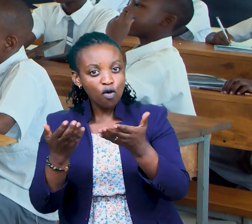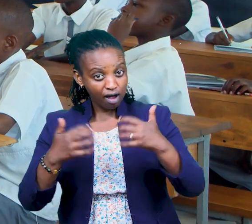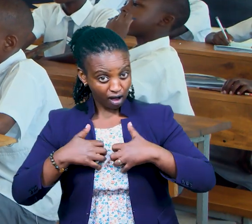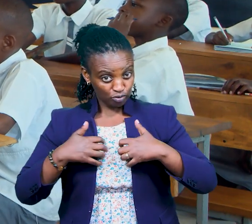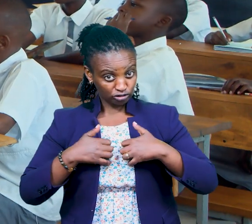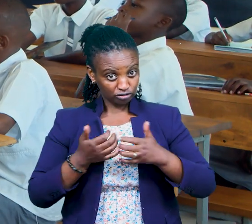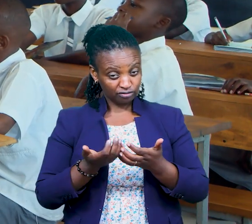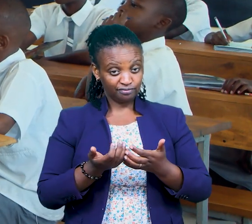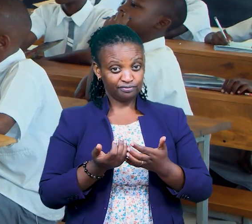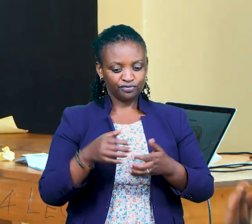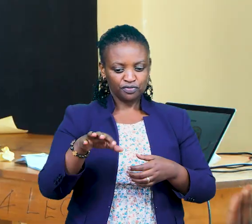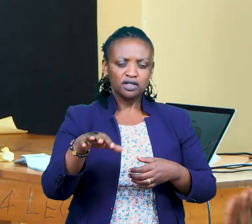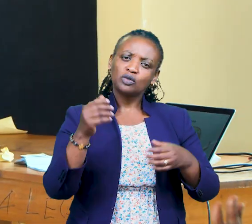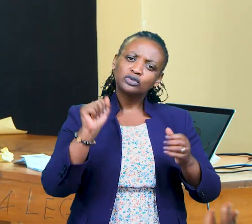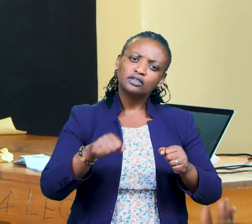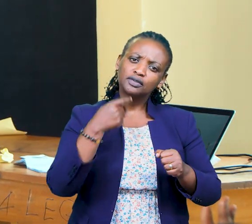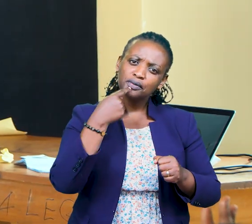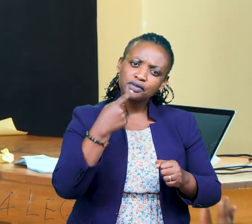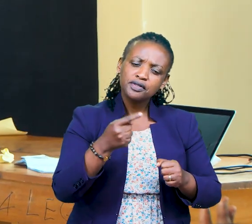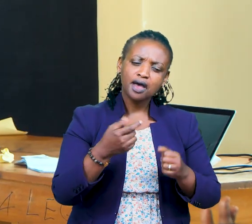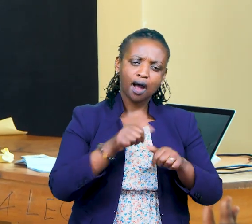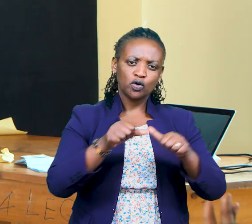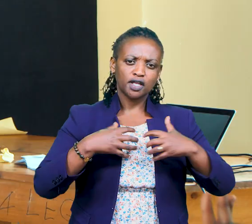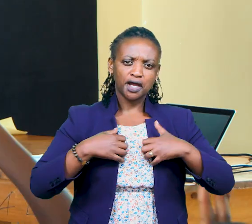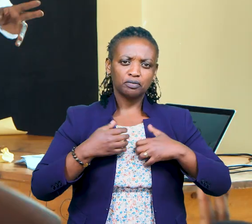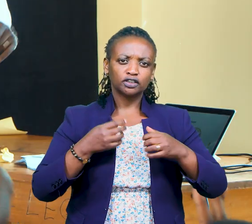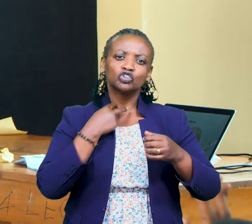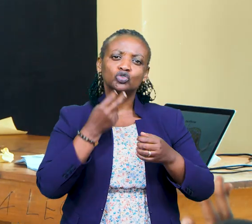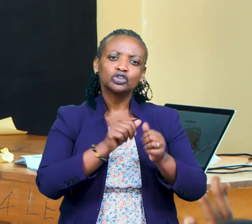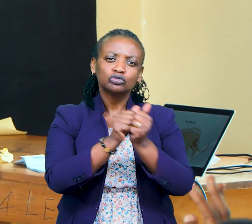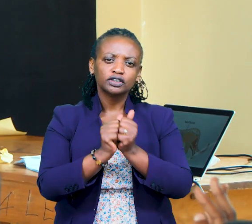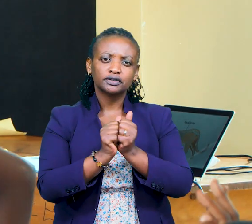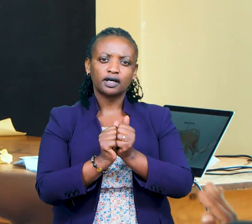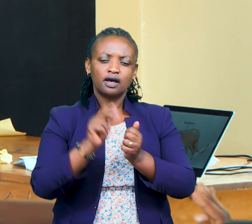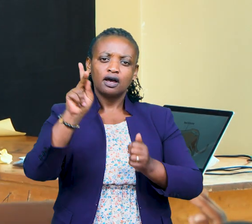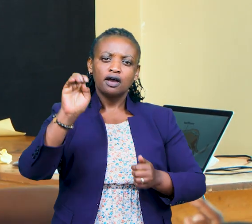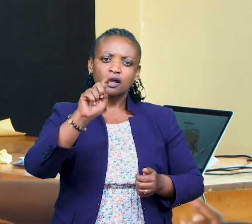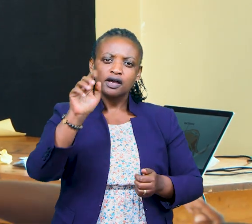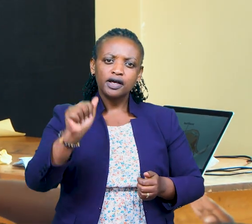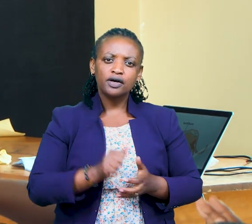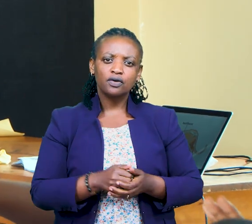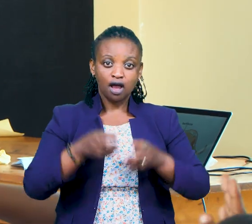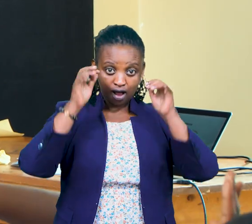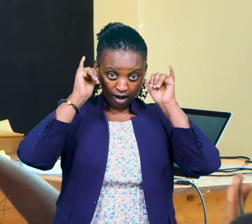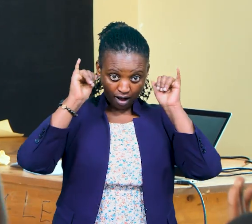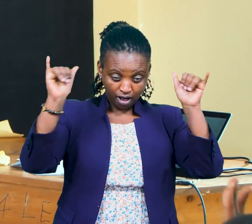animals? Let's pick out the animals together. Yes, Keza? Cow. The